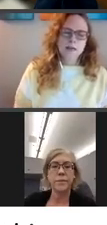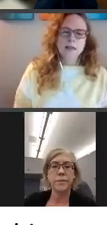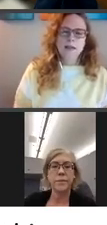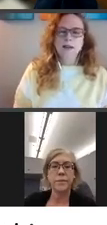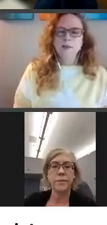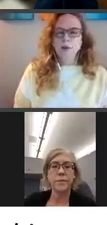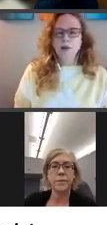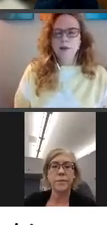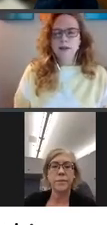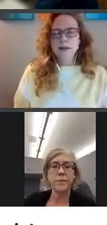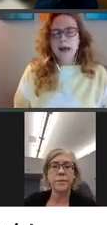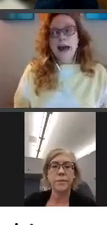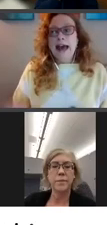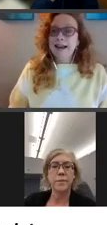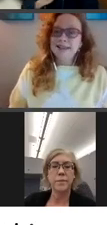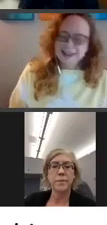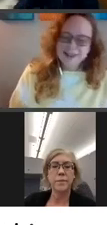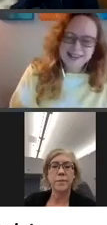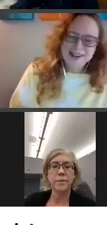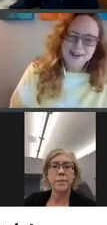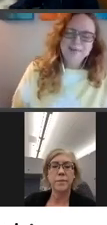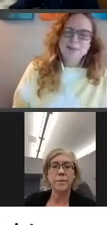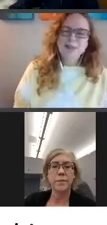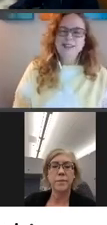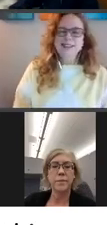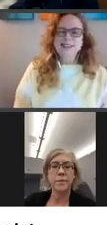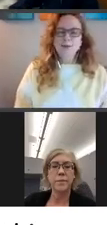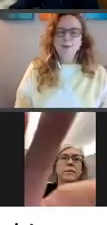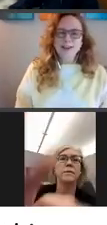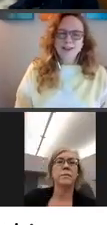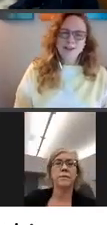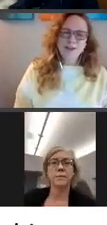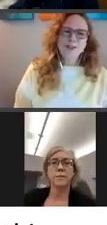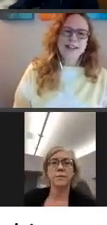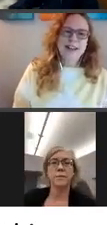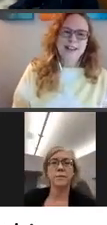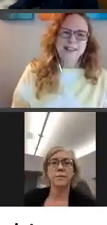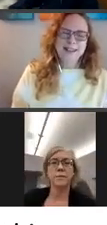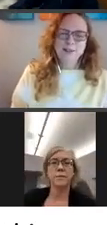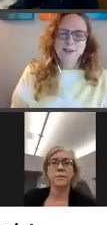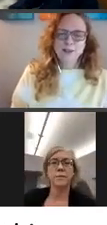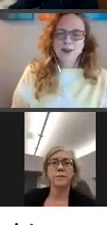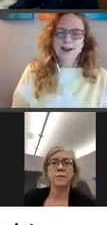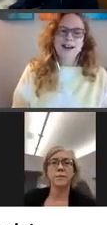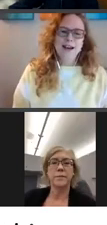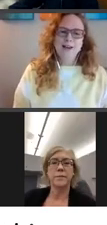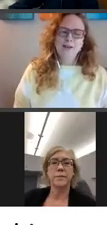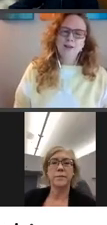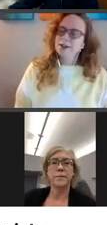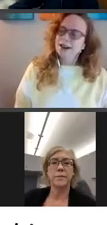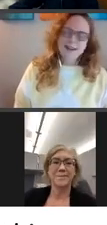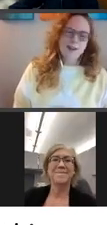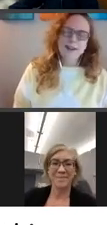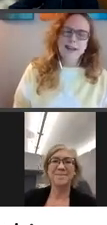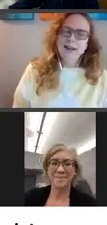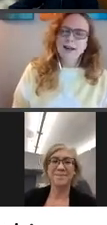homelessness, housing, employment, and healthcare. Because I think we all know firsthand that if you do not have,